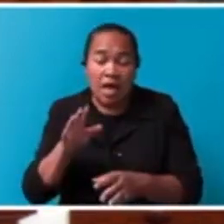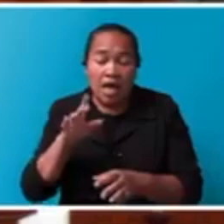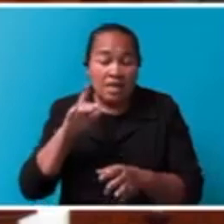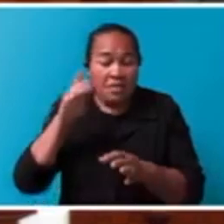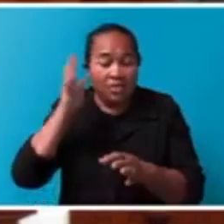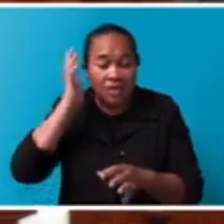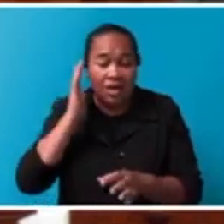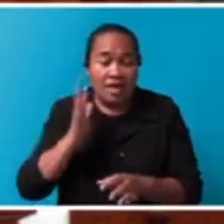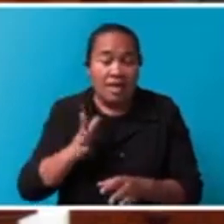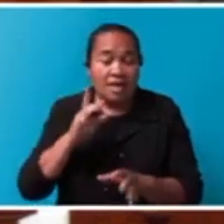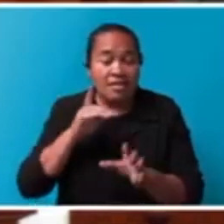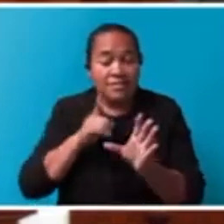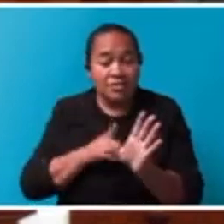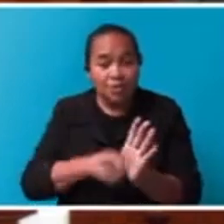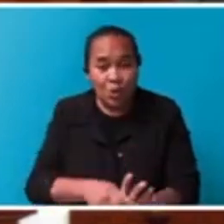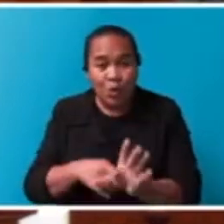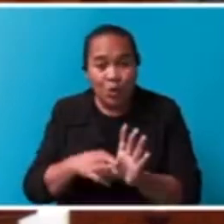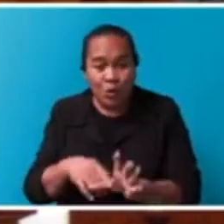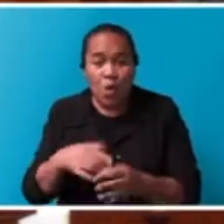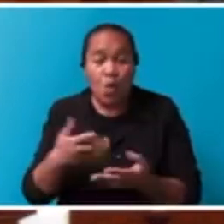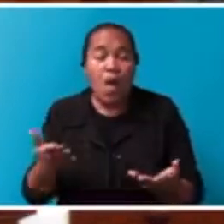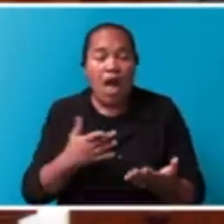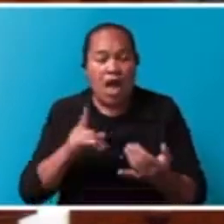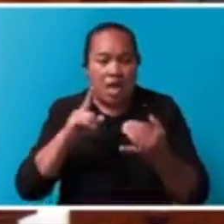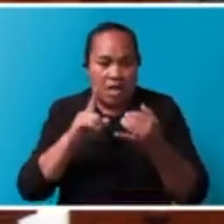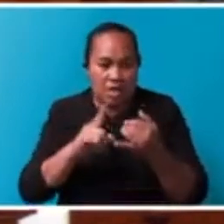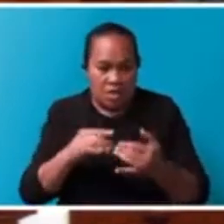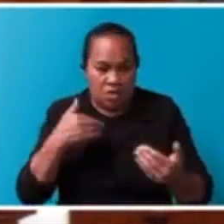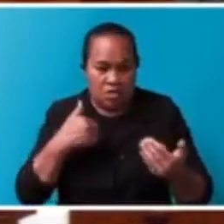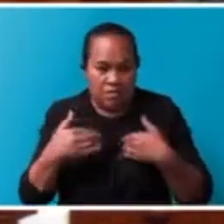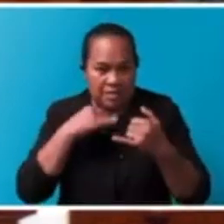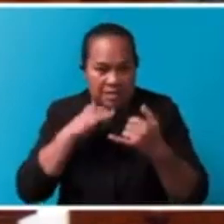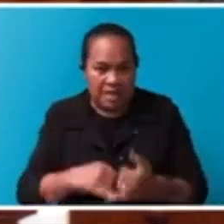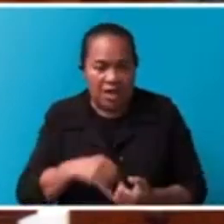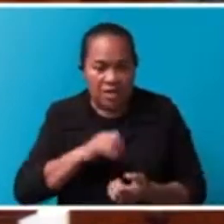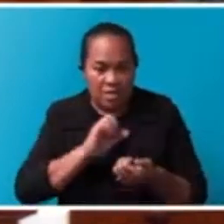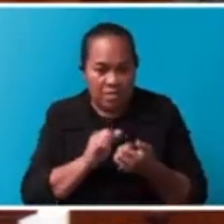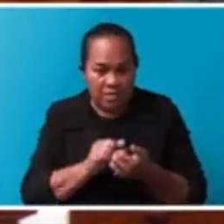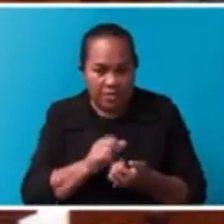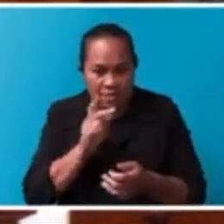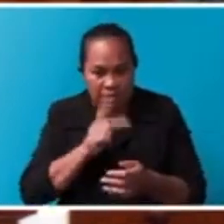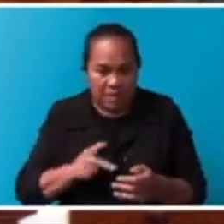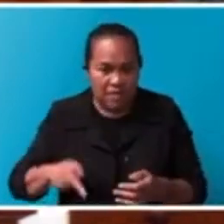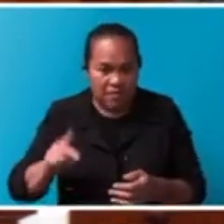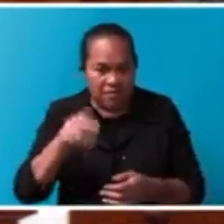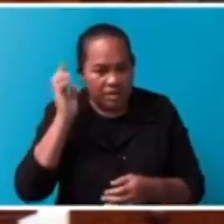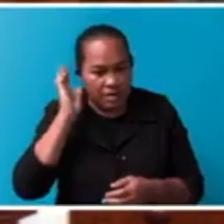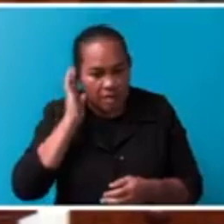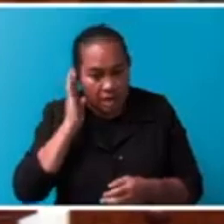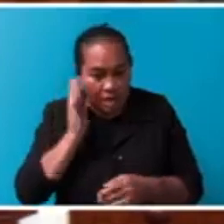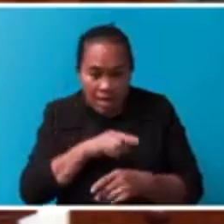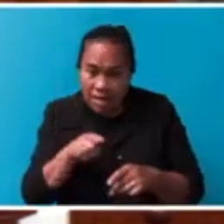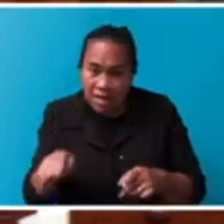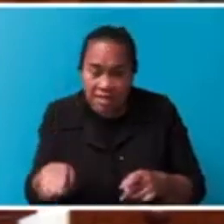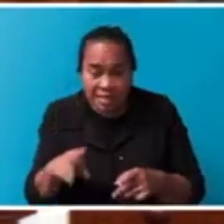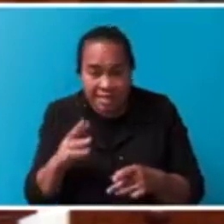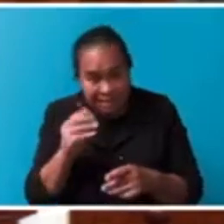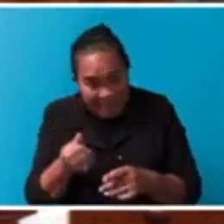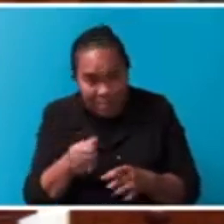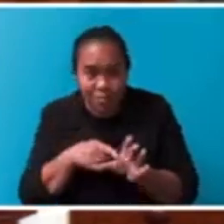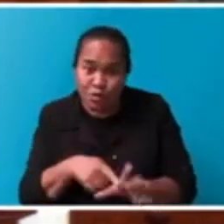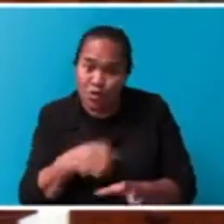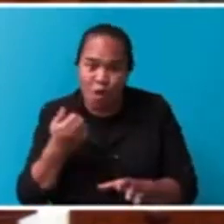Pacific, with 8 scholars already completing their research and publishing findings